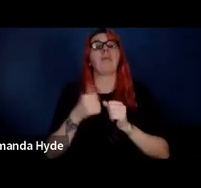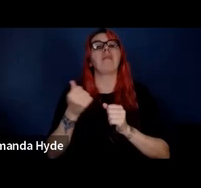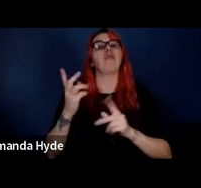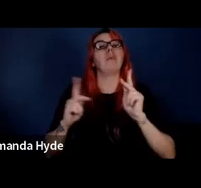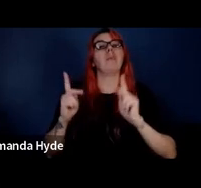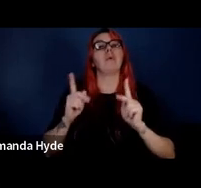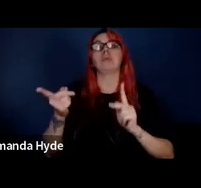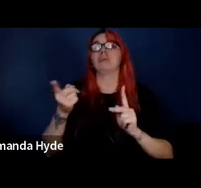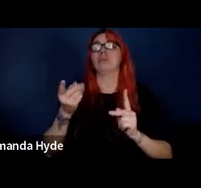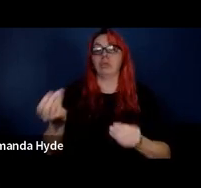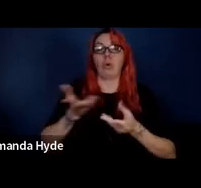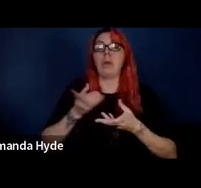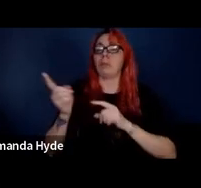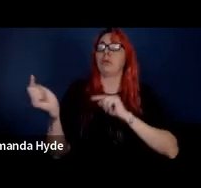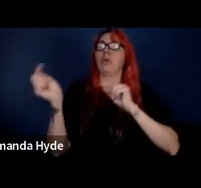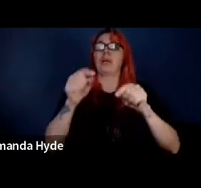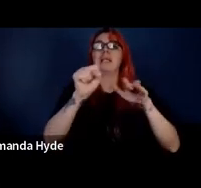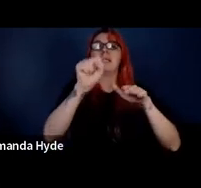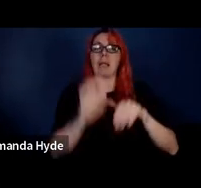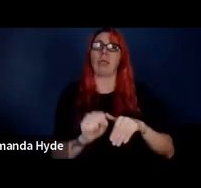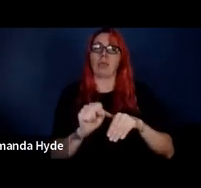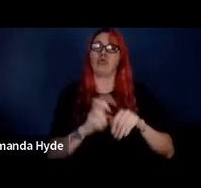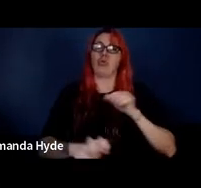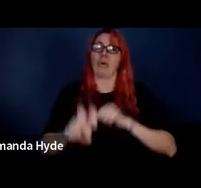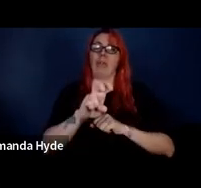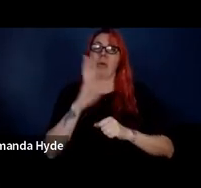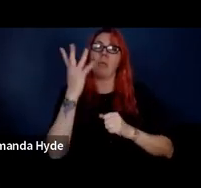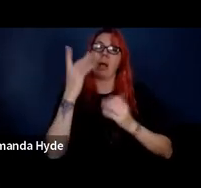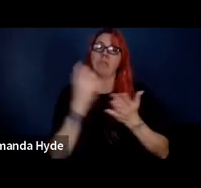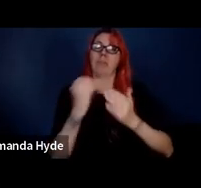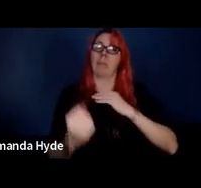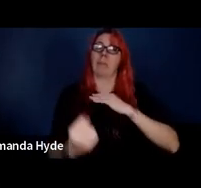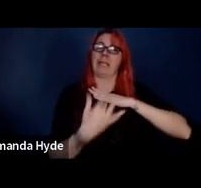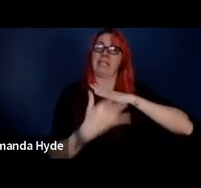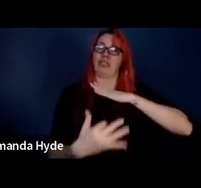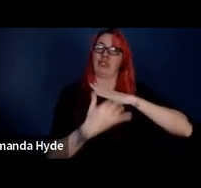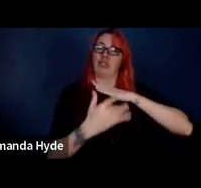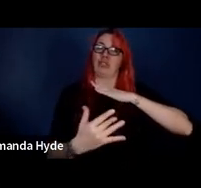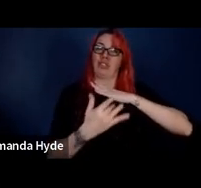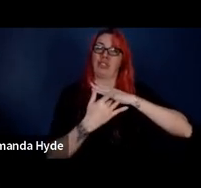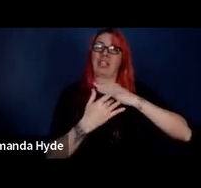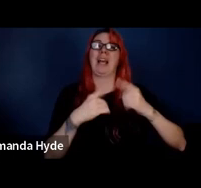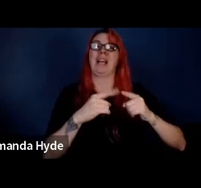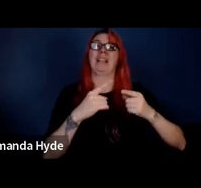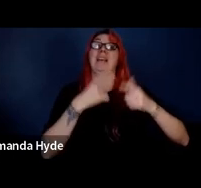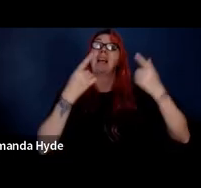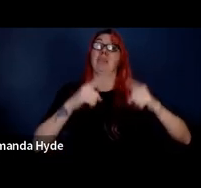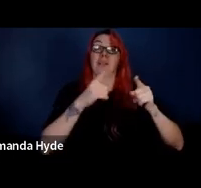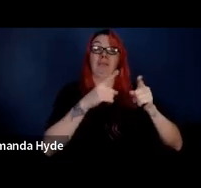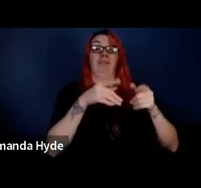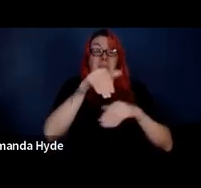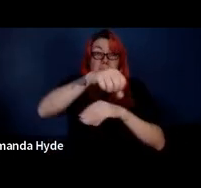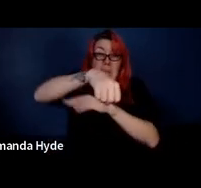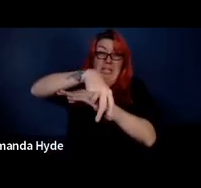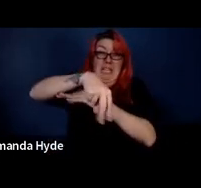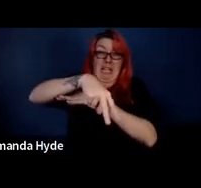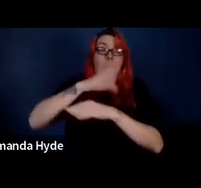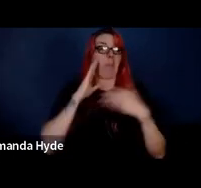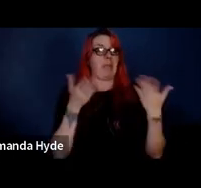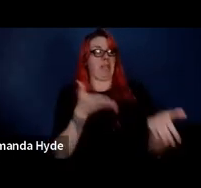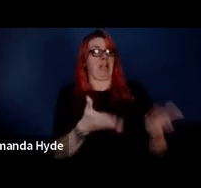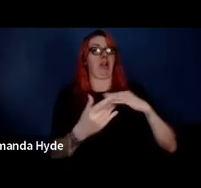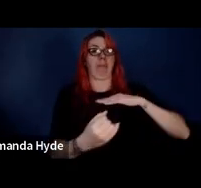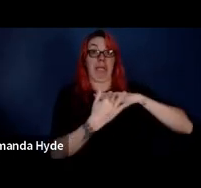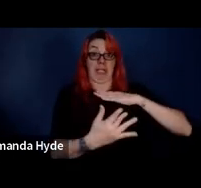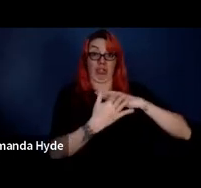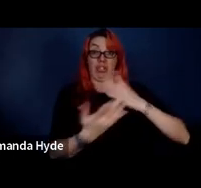we were on the beach. At the time, the clock struck midnight, right? December 31st, 1999. And so it was a big hoopla